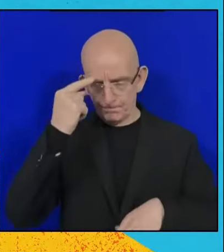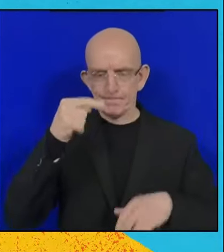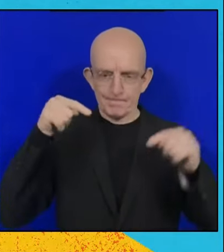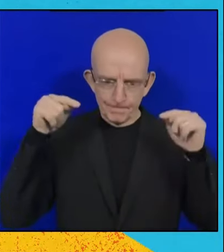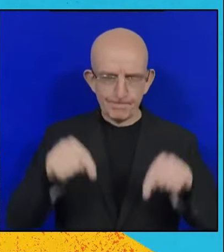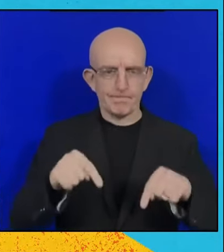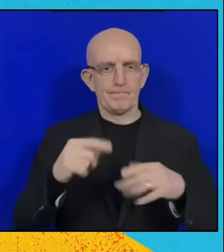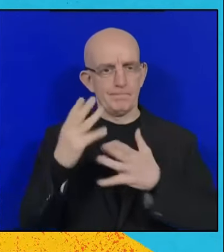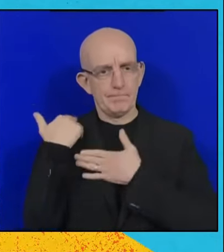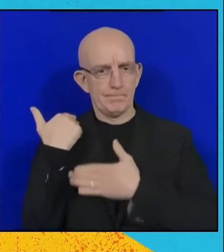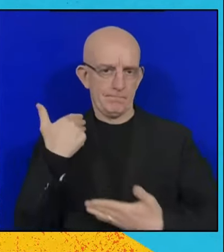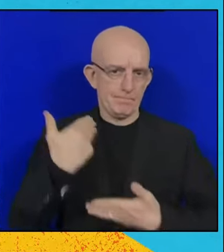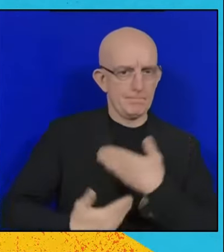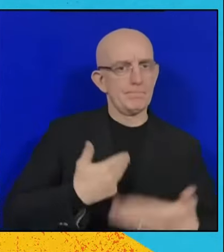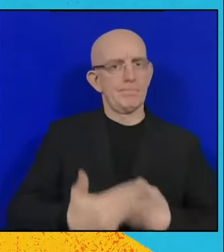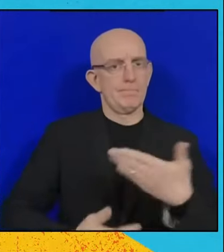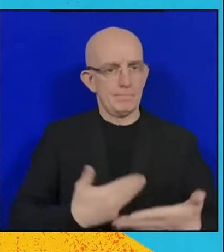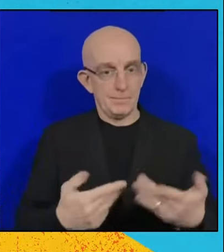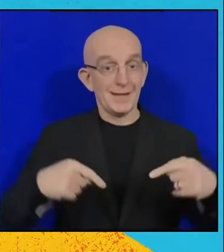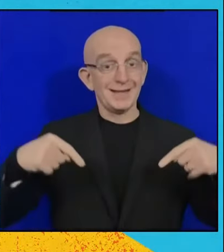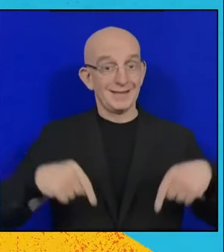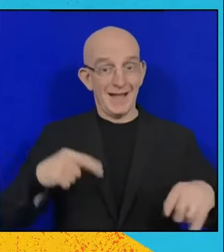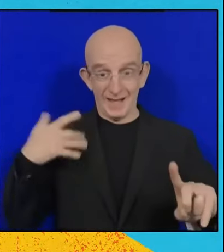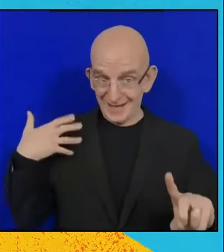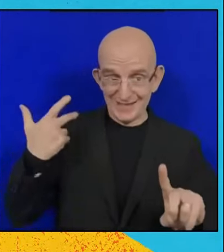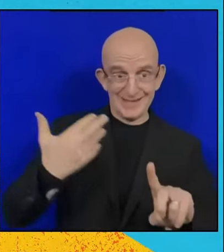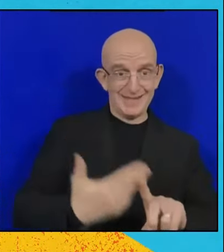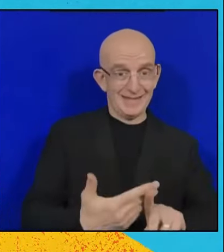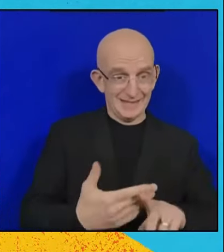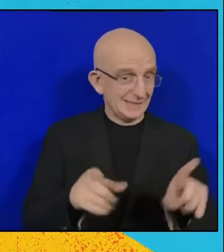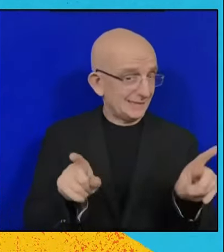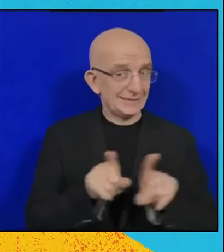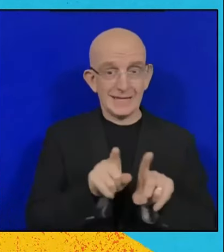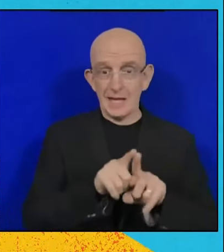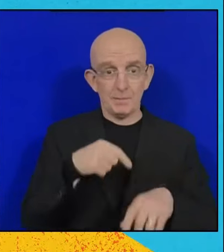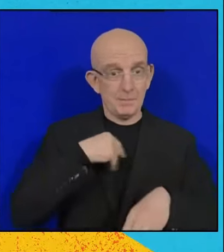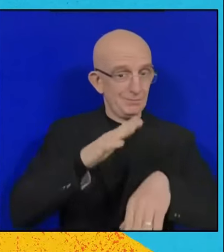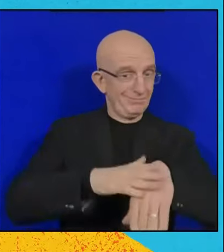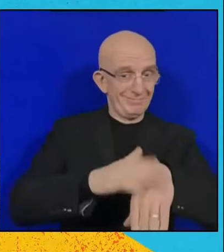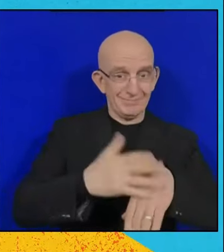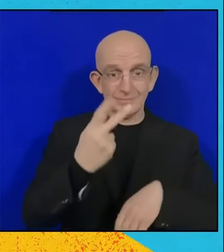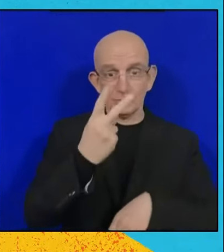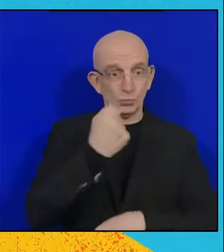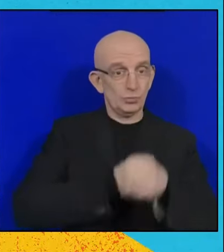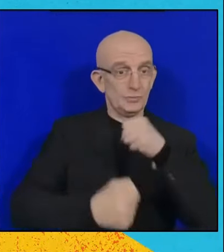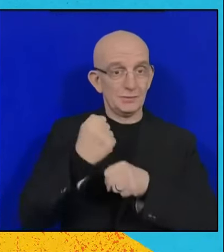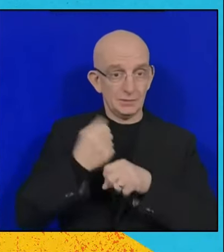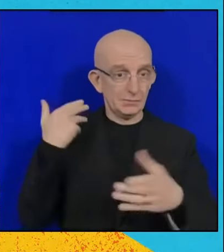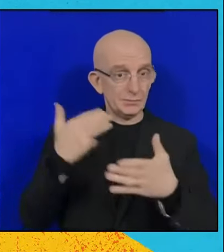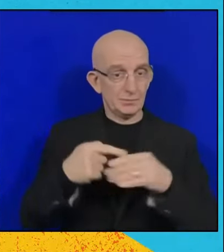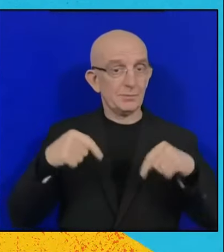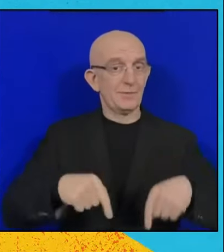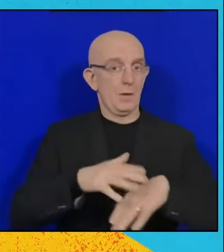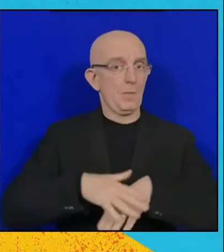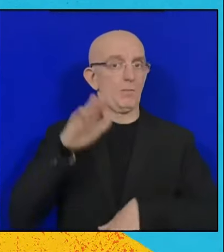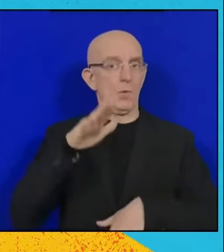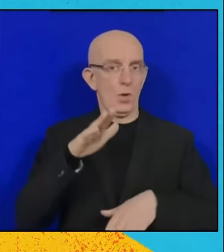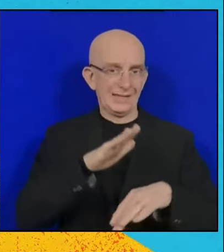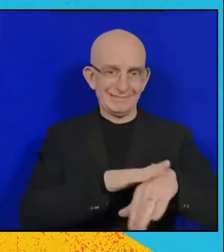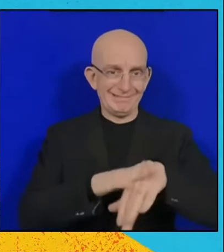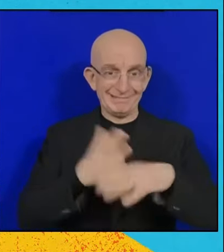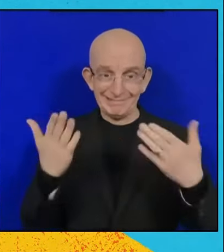become more compelling. We are only a few years ago from 2030, and the 2030 agenda will not become a reality at the current